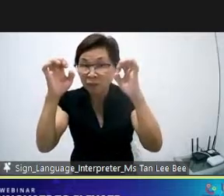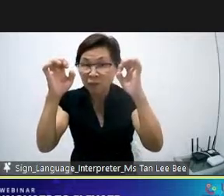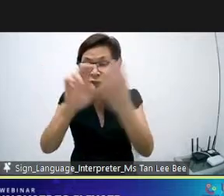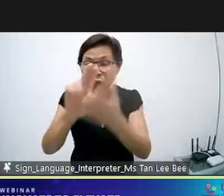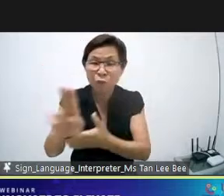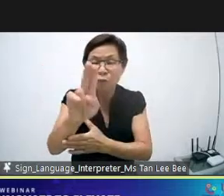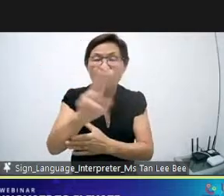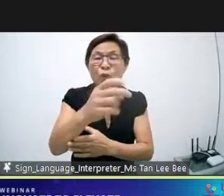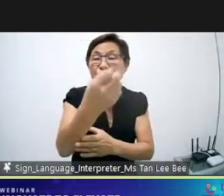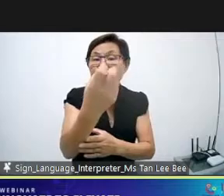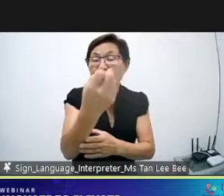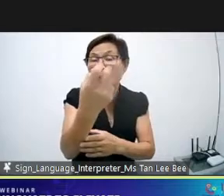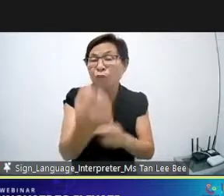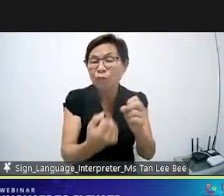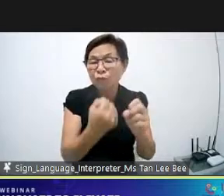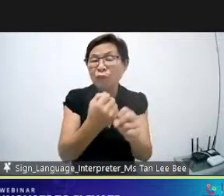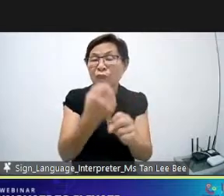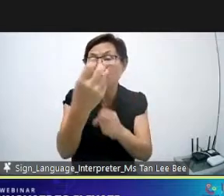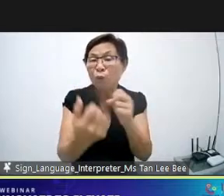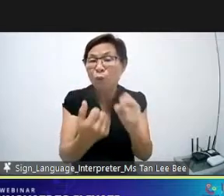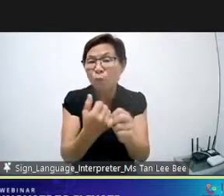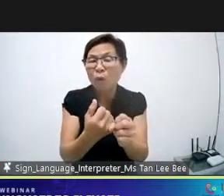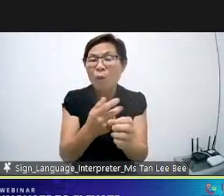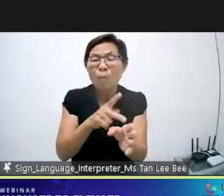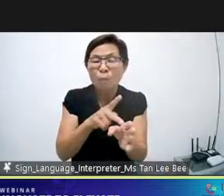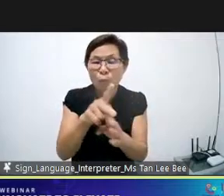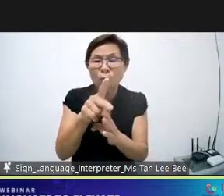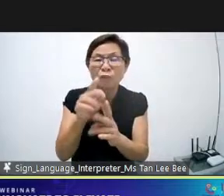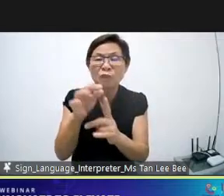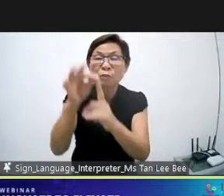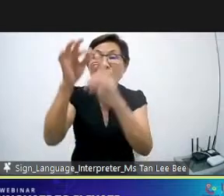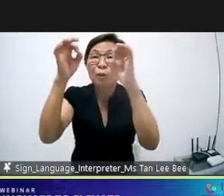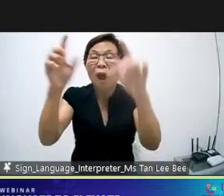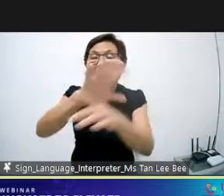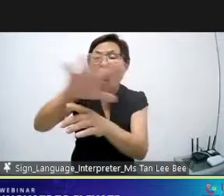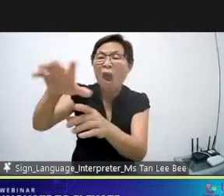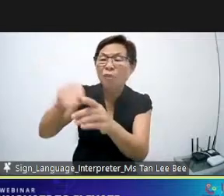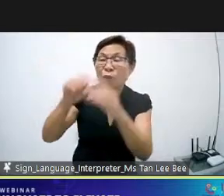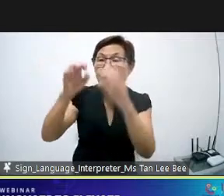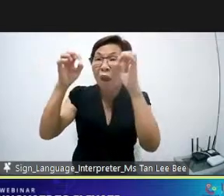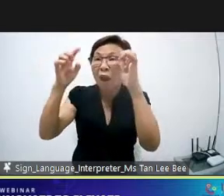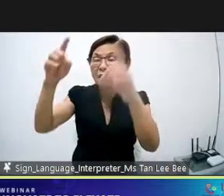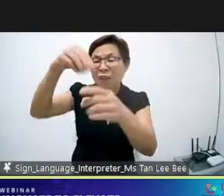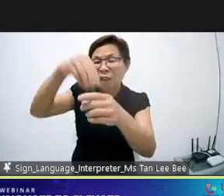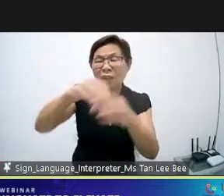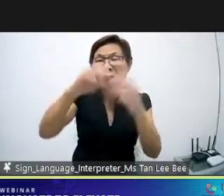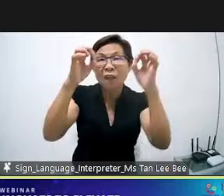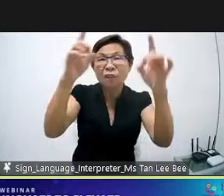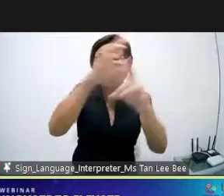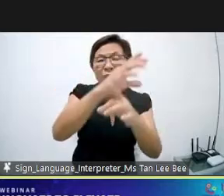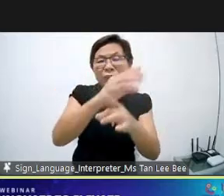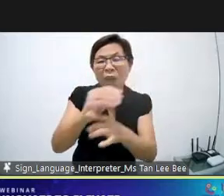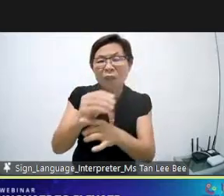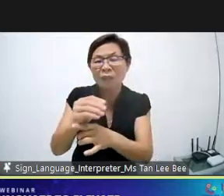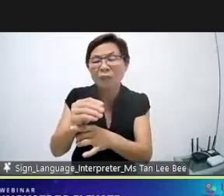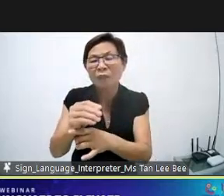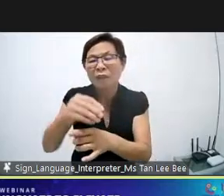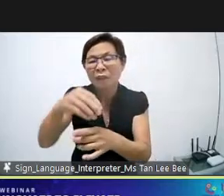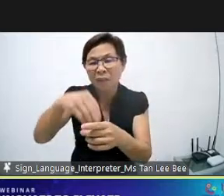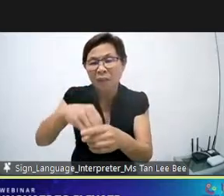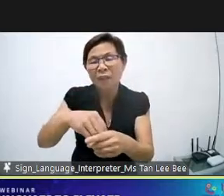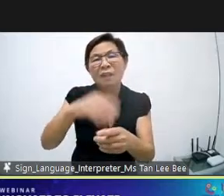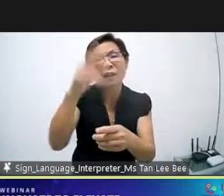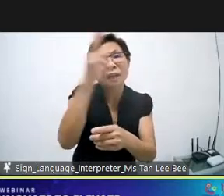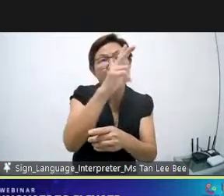years of professional experience in special education and inclusive education, both in educational and clinical settings at public and